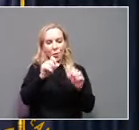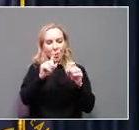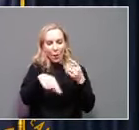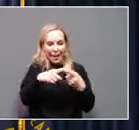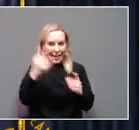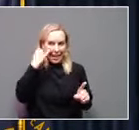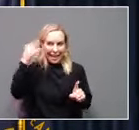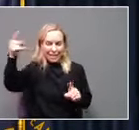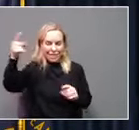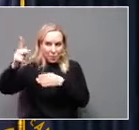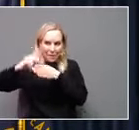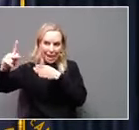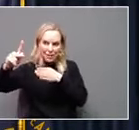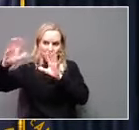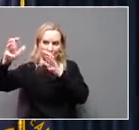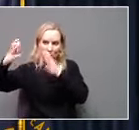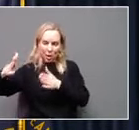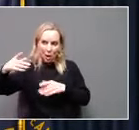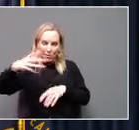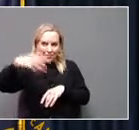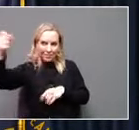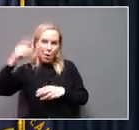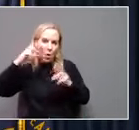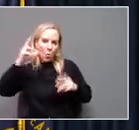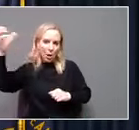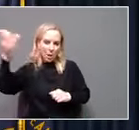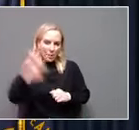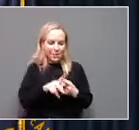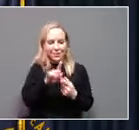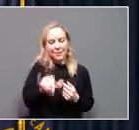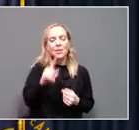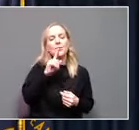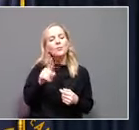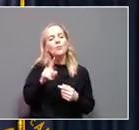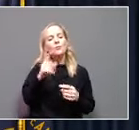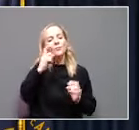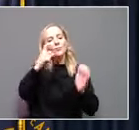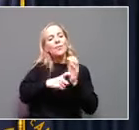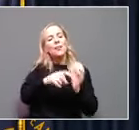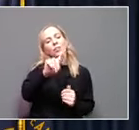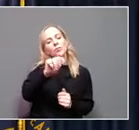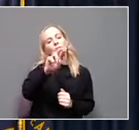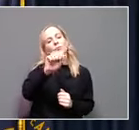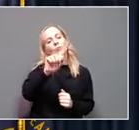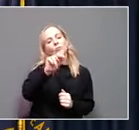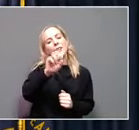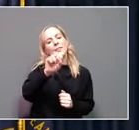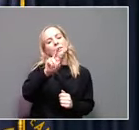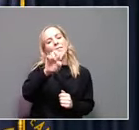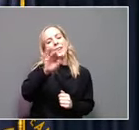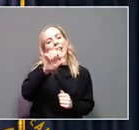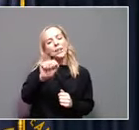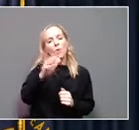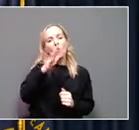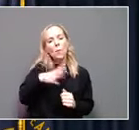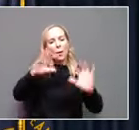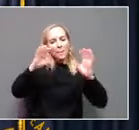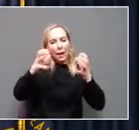playing days are done. I also want to give a special shout out to the Transylvania women's basketball team. The team is currently